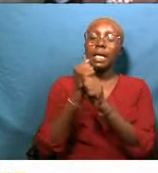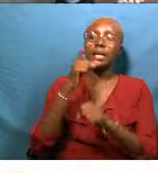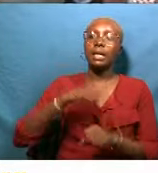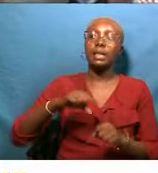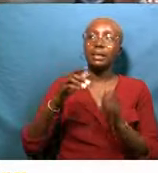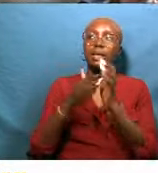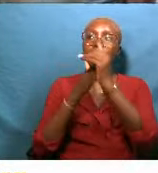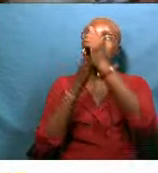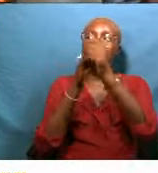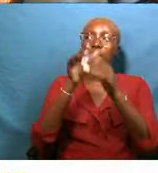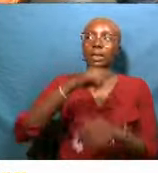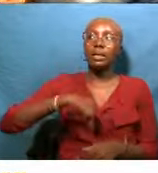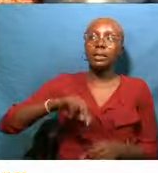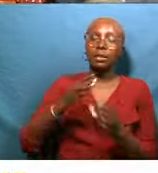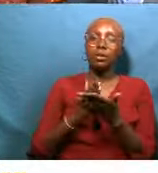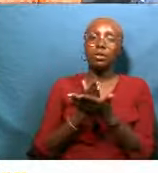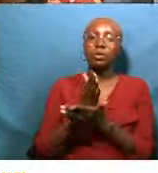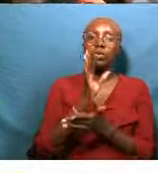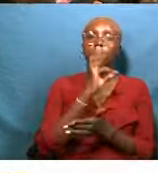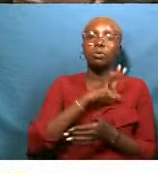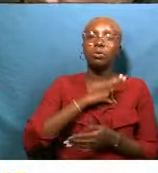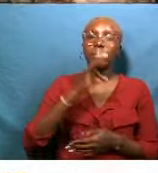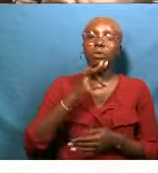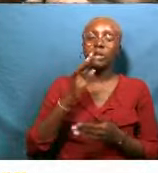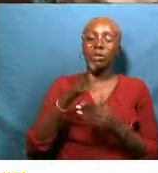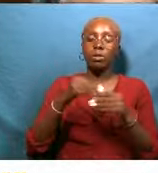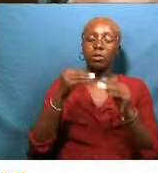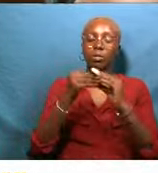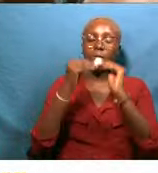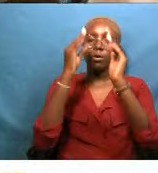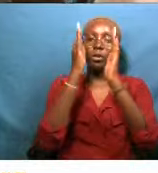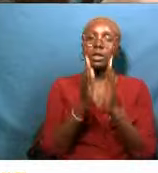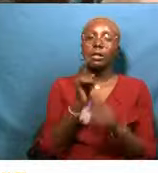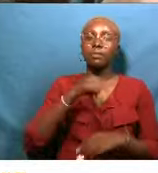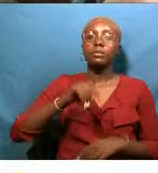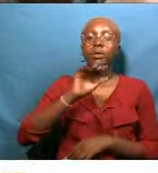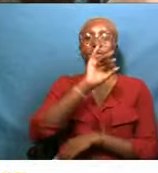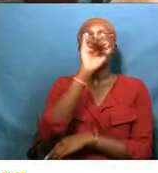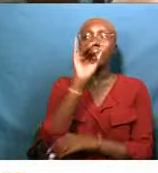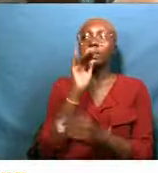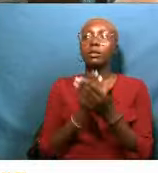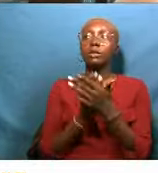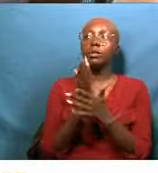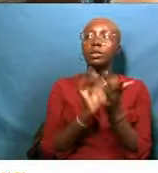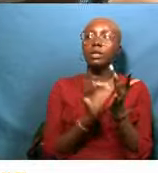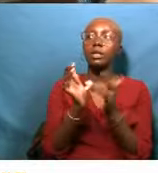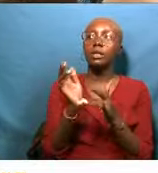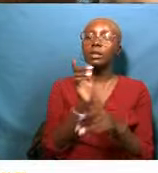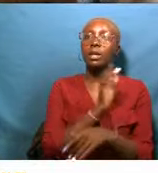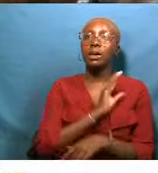lead us by your Spirit, the Comforter. We ask this through Jesus Christ.